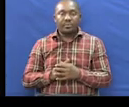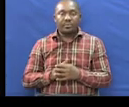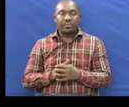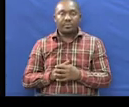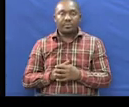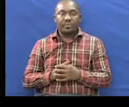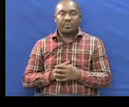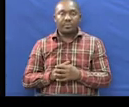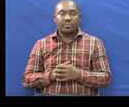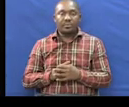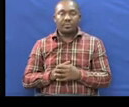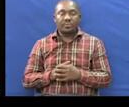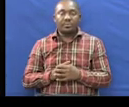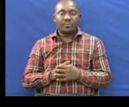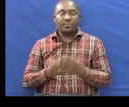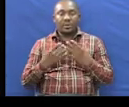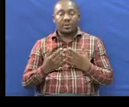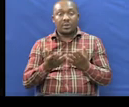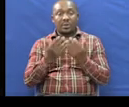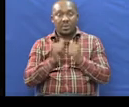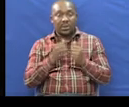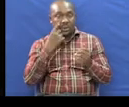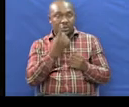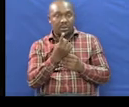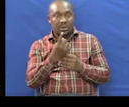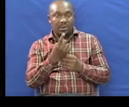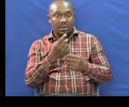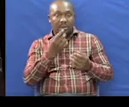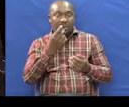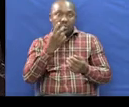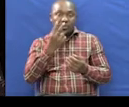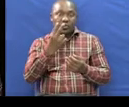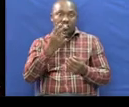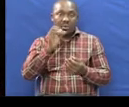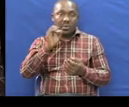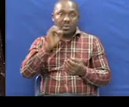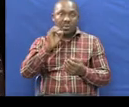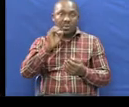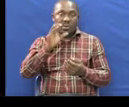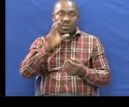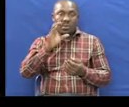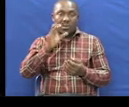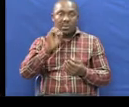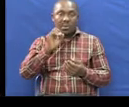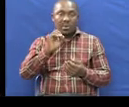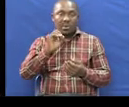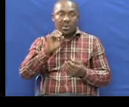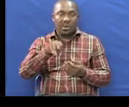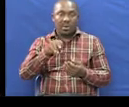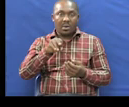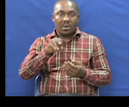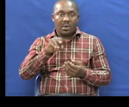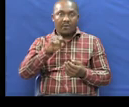4s1. You can ask yourself, what caused these elements to